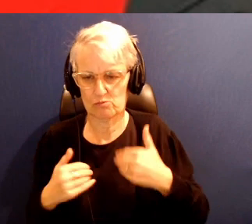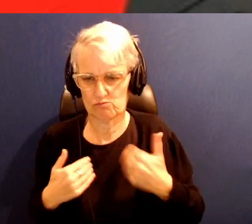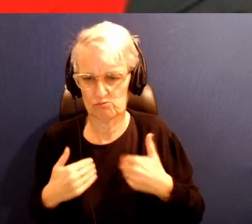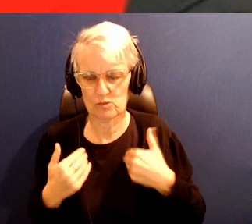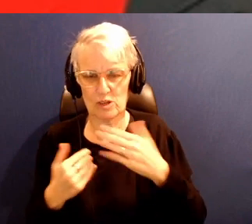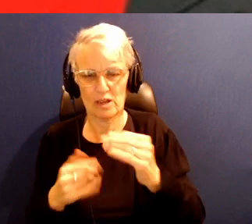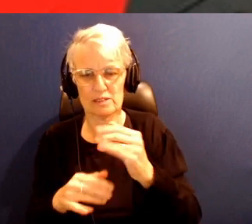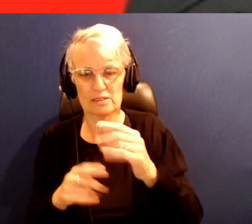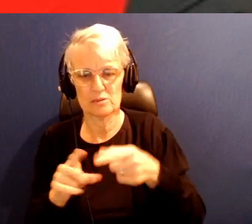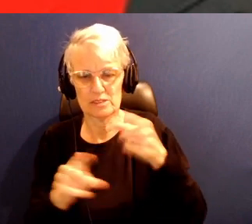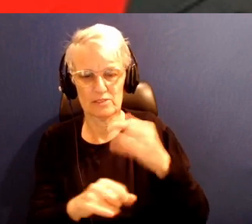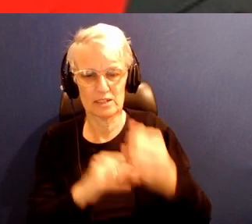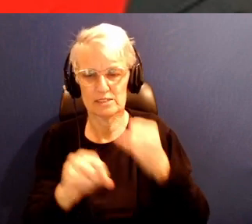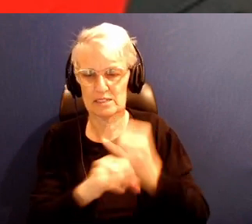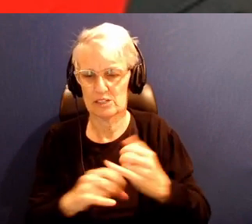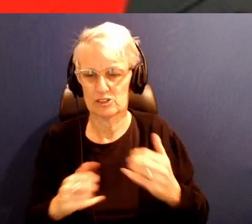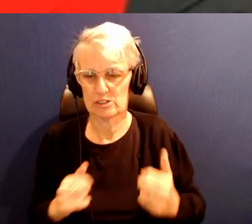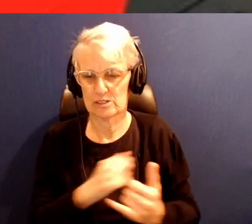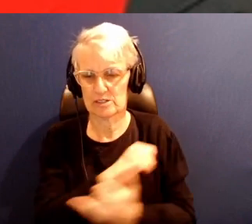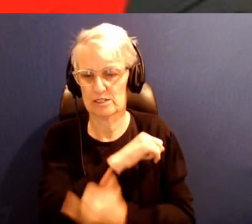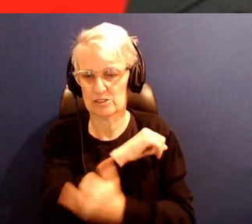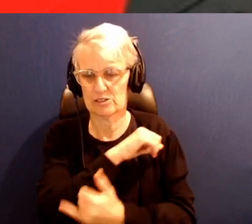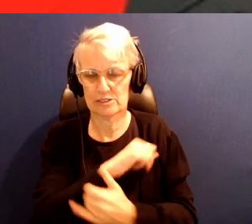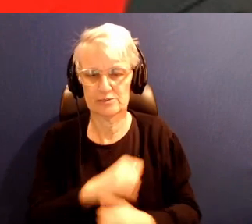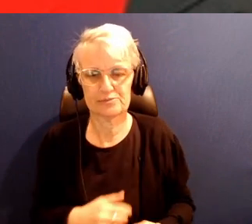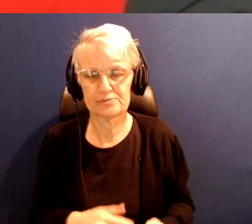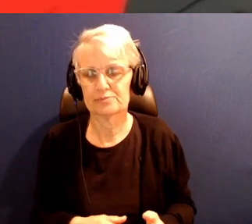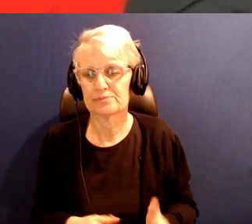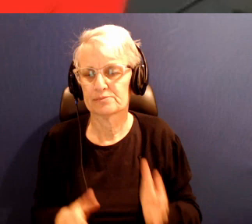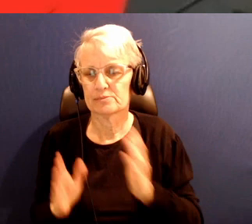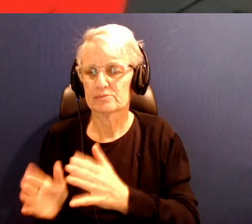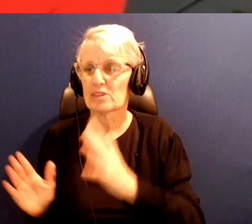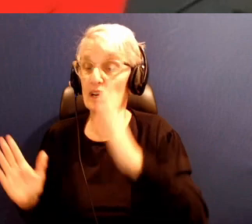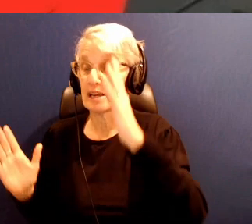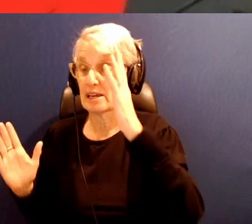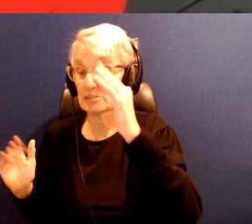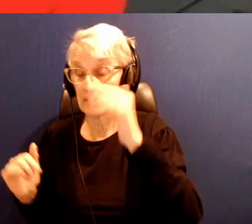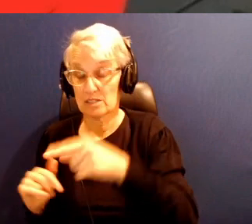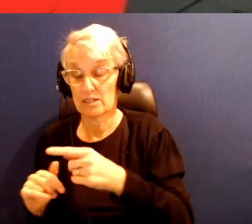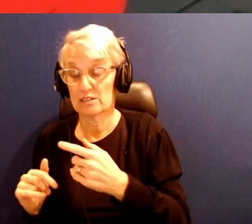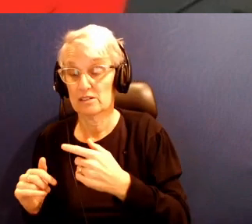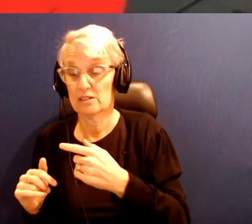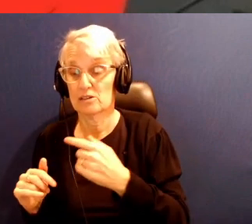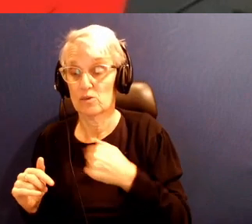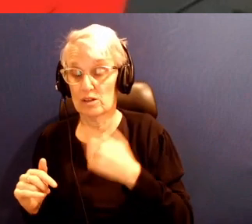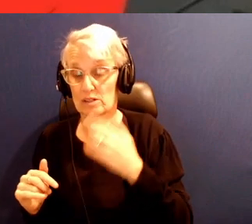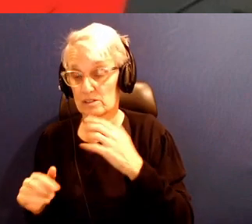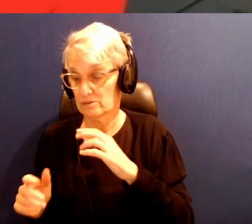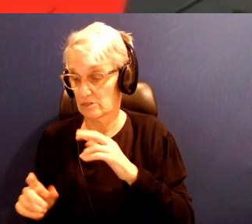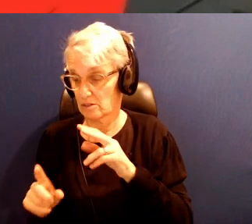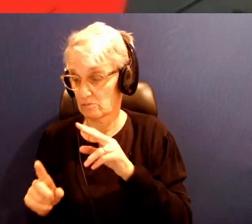the selected international countries. The expectation is that applicants will employ the